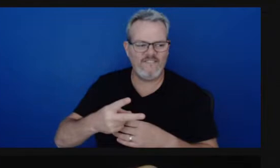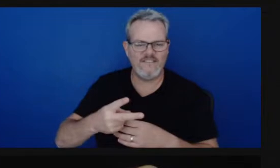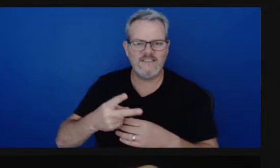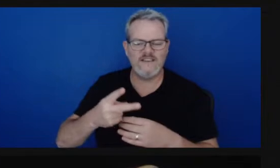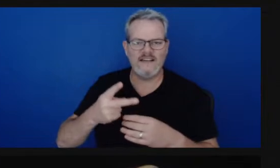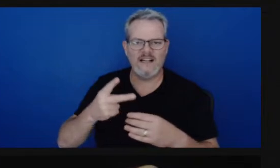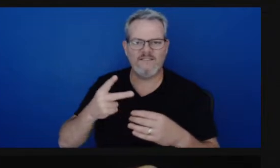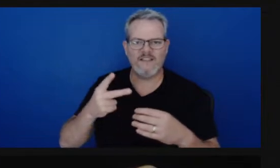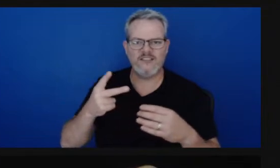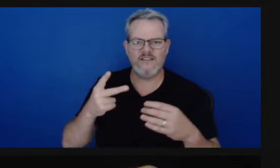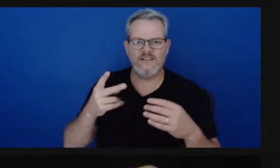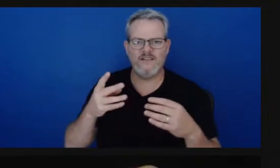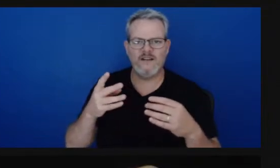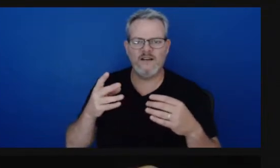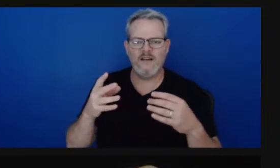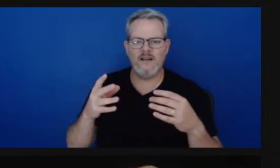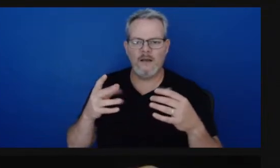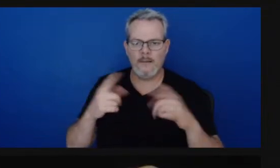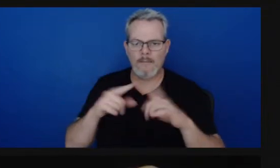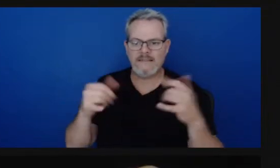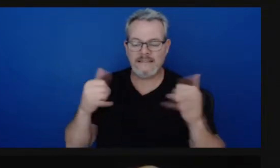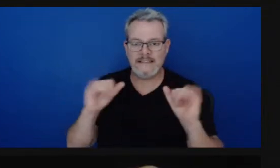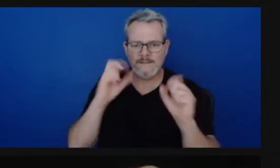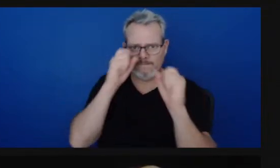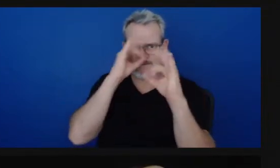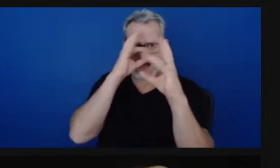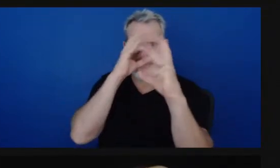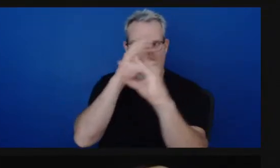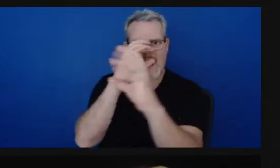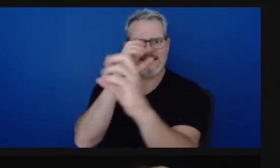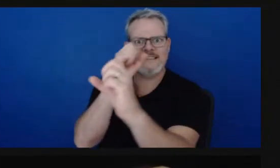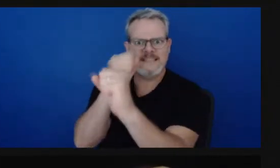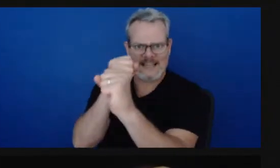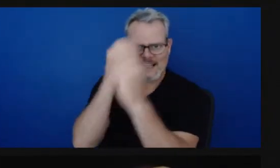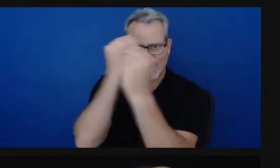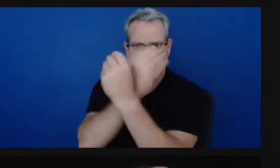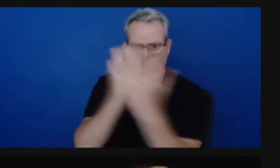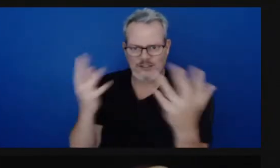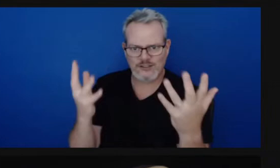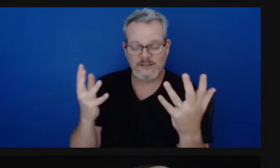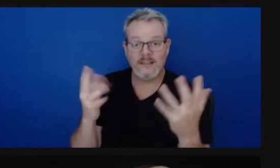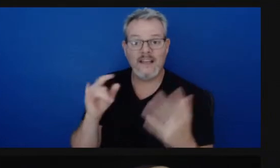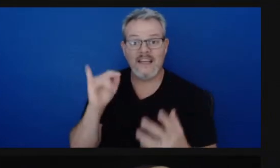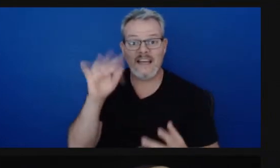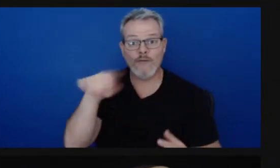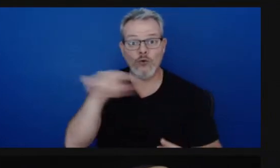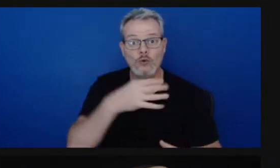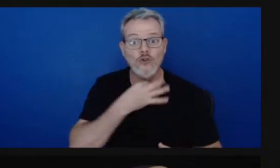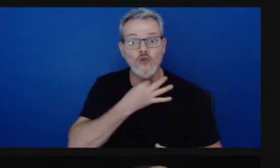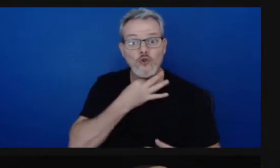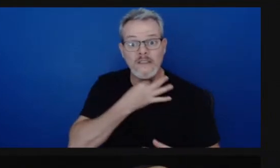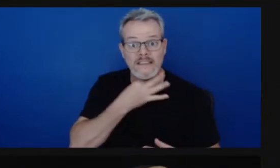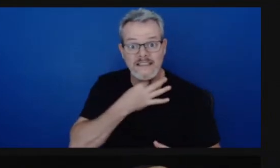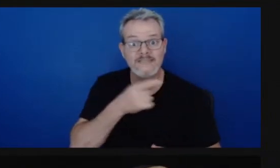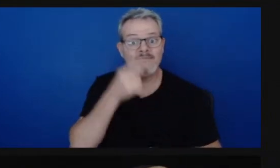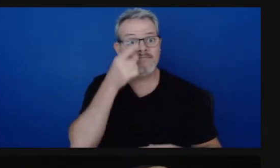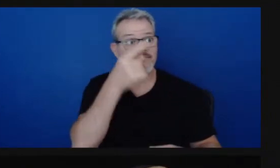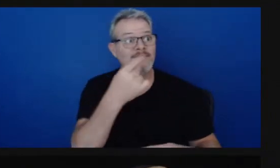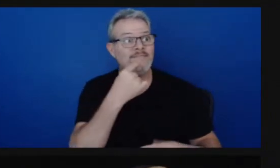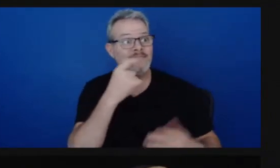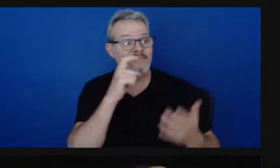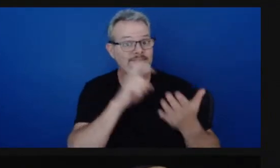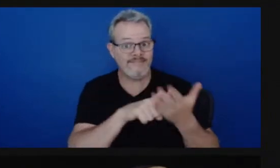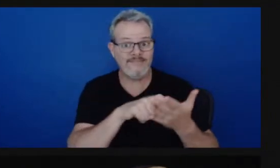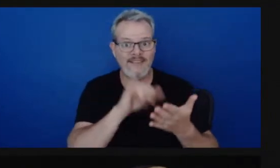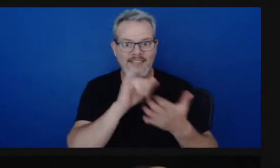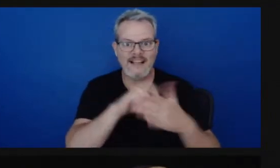model produces, which is fascinating as well. In case you're curious, this up here, this is accurate. This is the time of